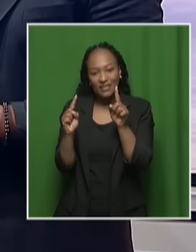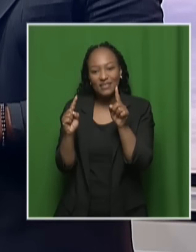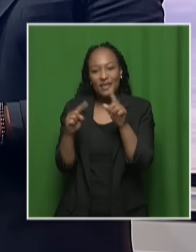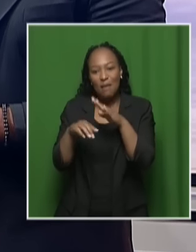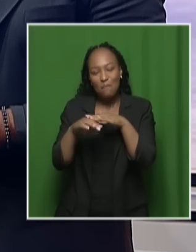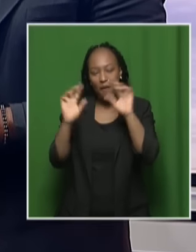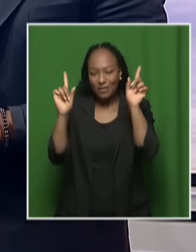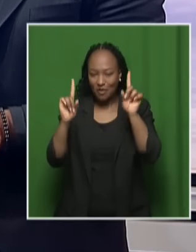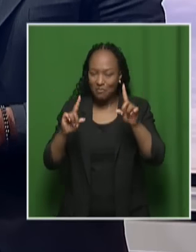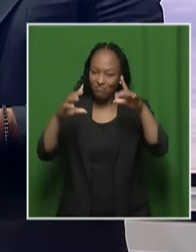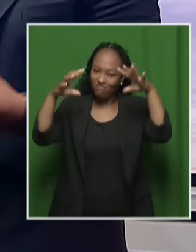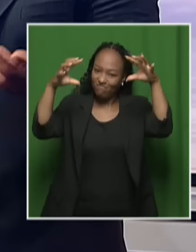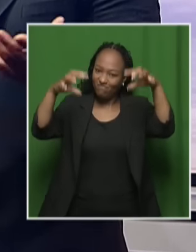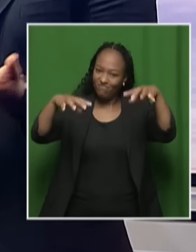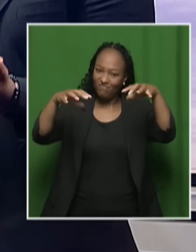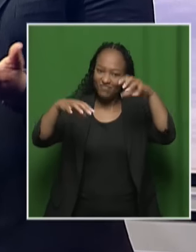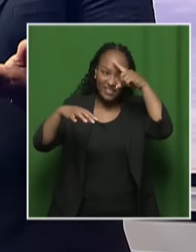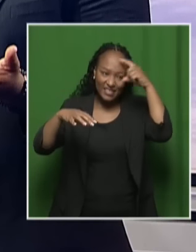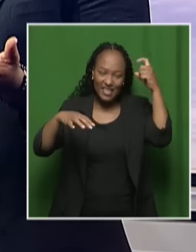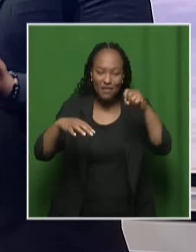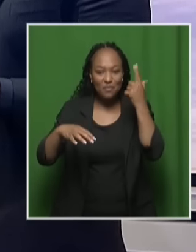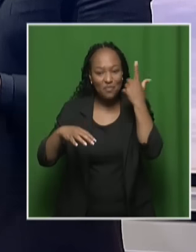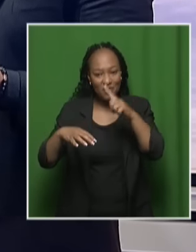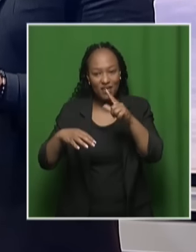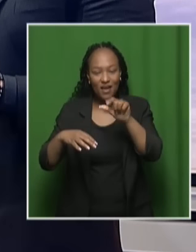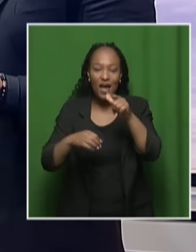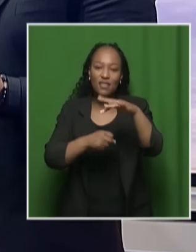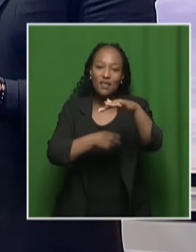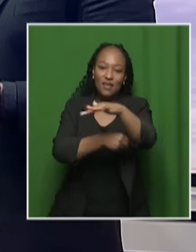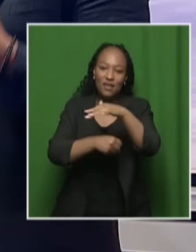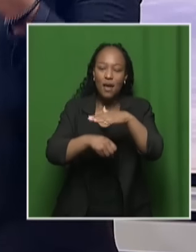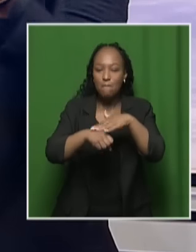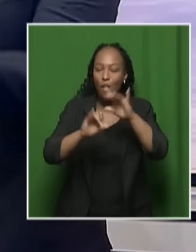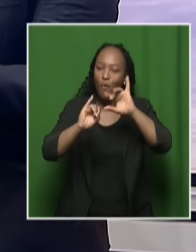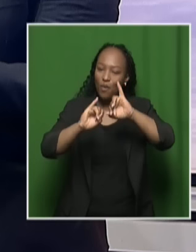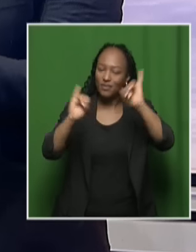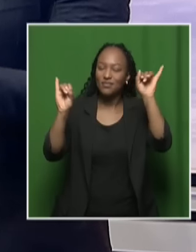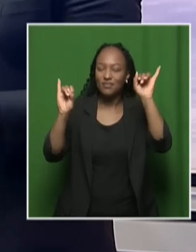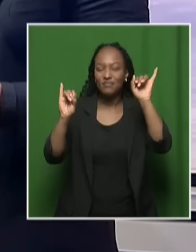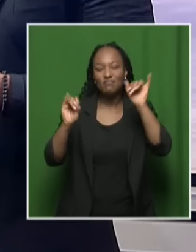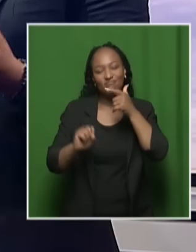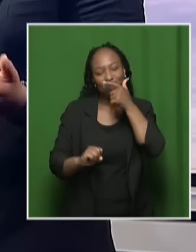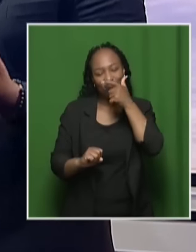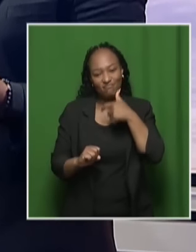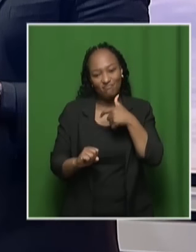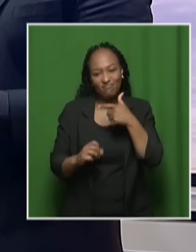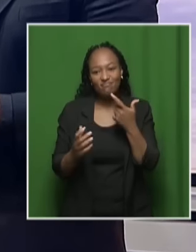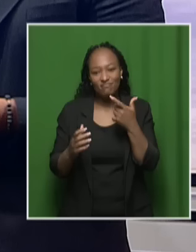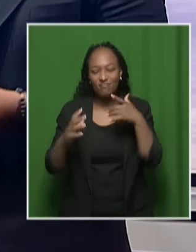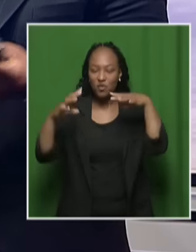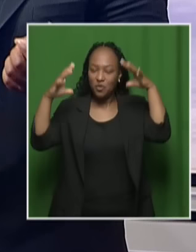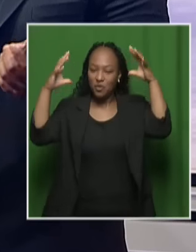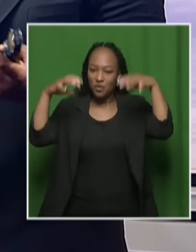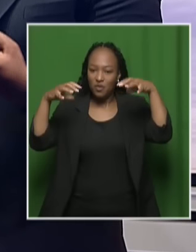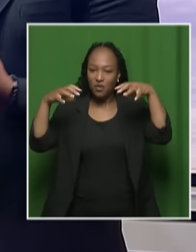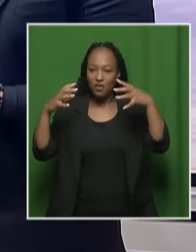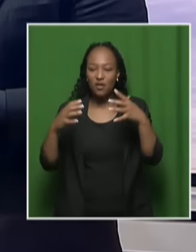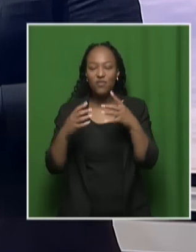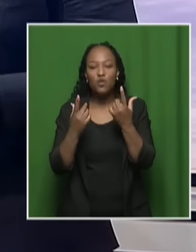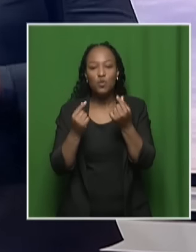storms, more rain, a beautiful summer. I mean, for some areas it gets to more disasters, which is the sad part of what the rain does. And when you